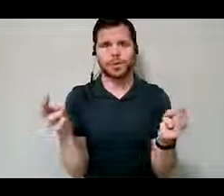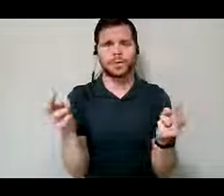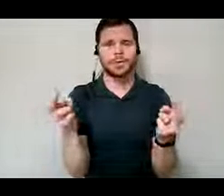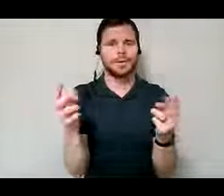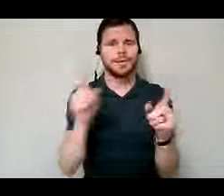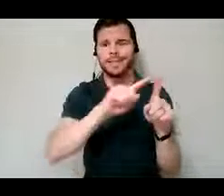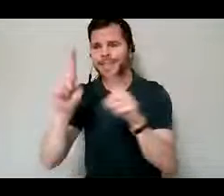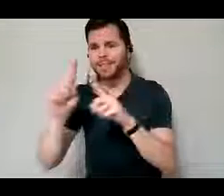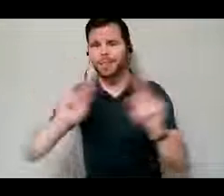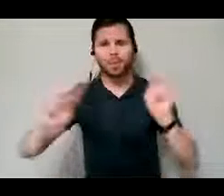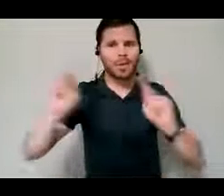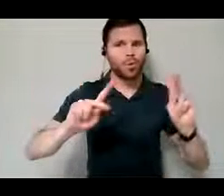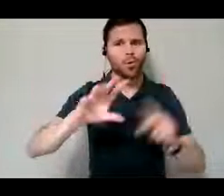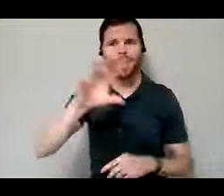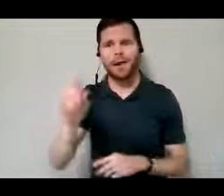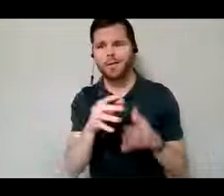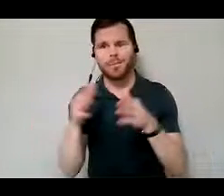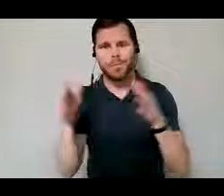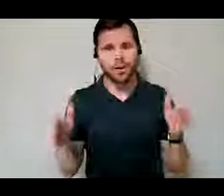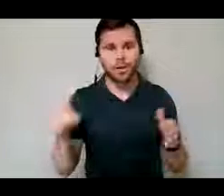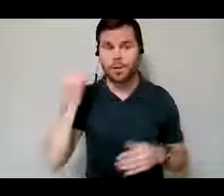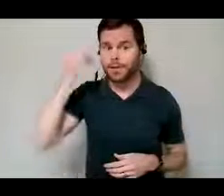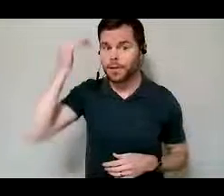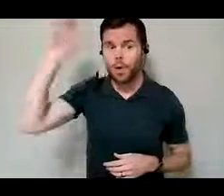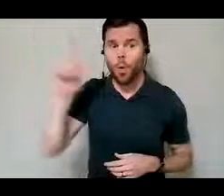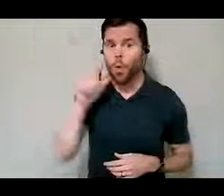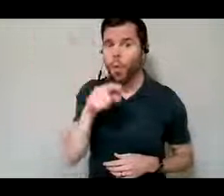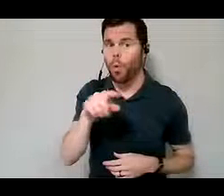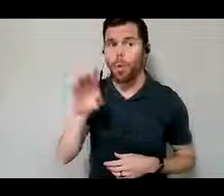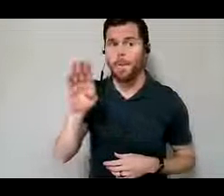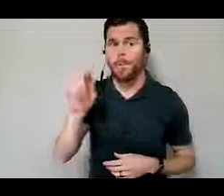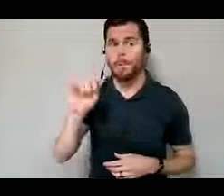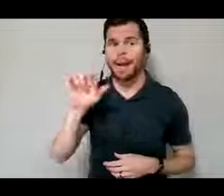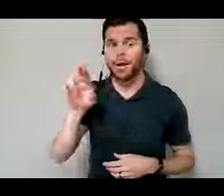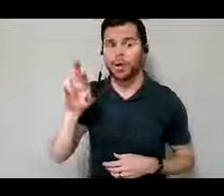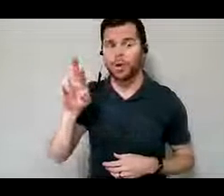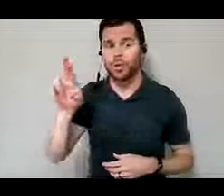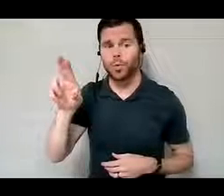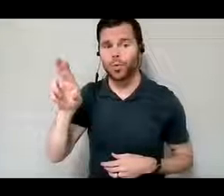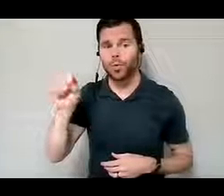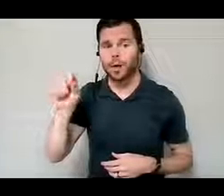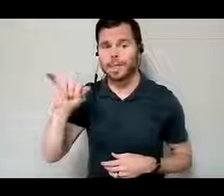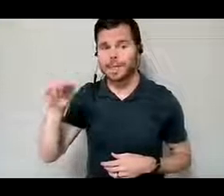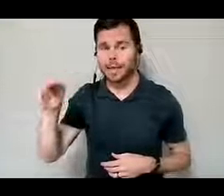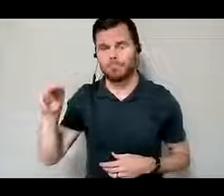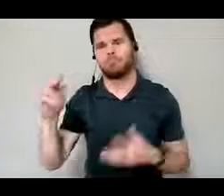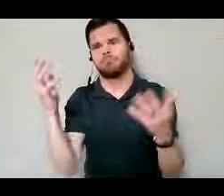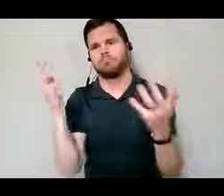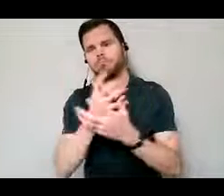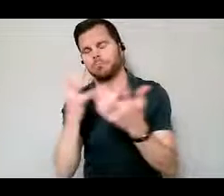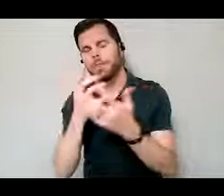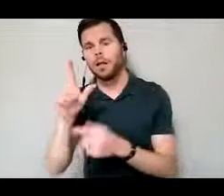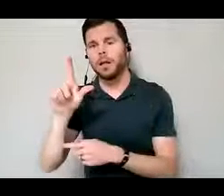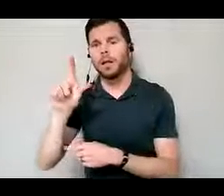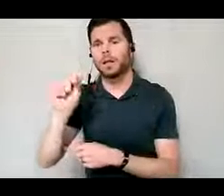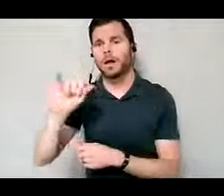African Americans. If you don't know Bayard Rustin, fantastic, amazing. I know the La Jolla Playhouse did